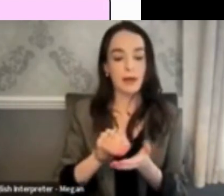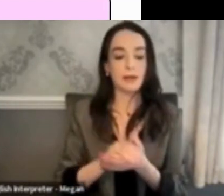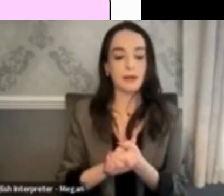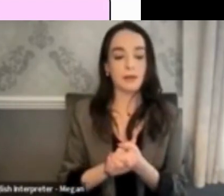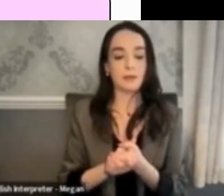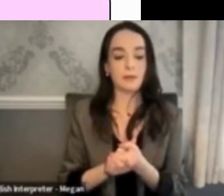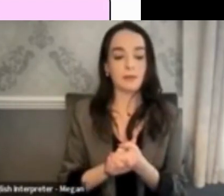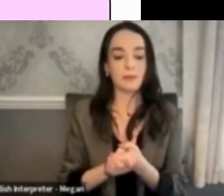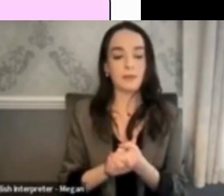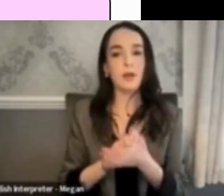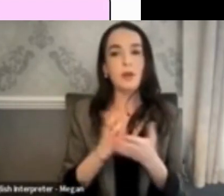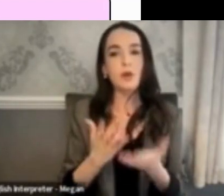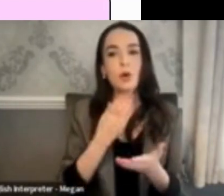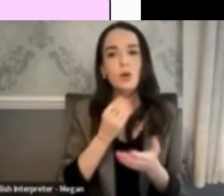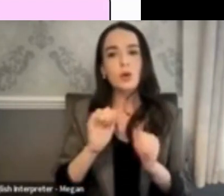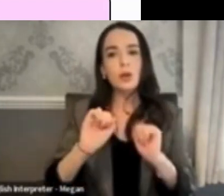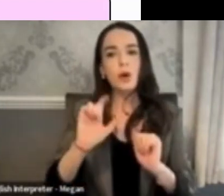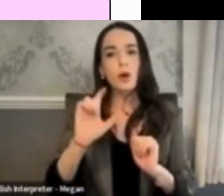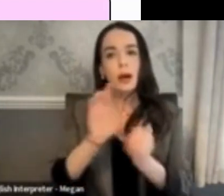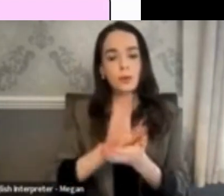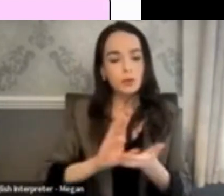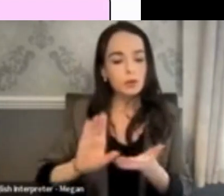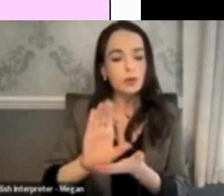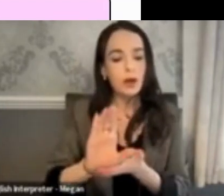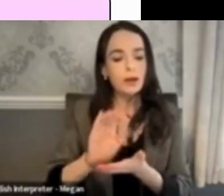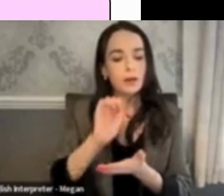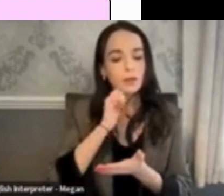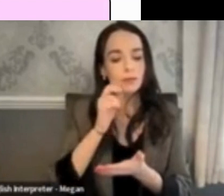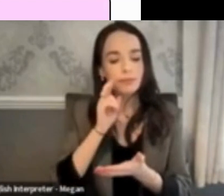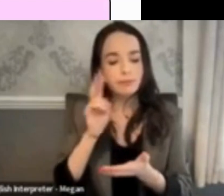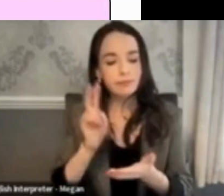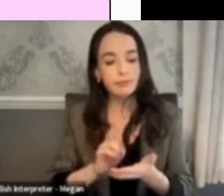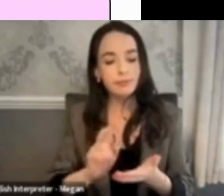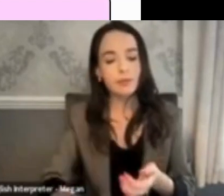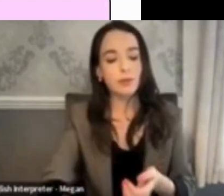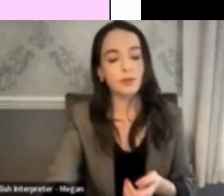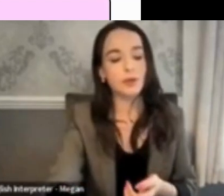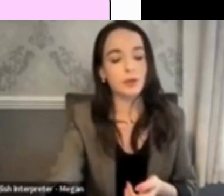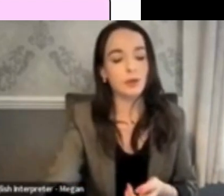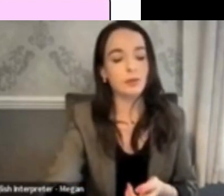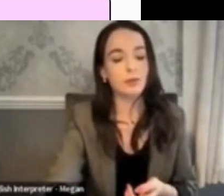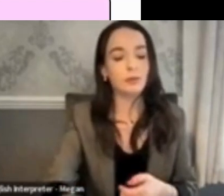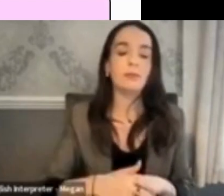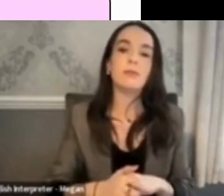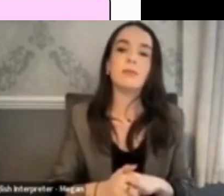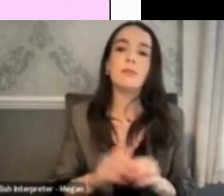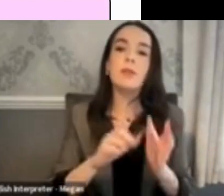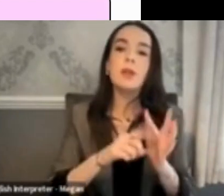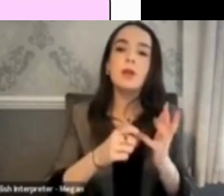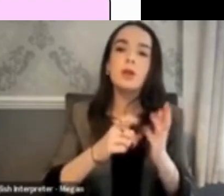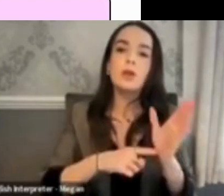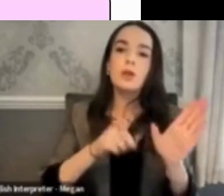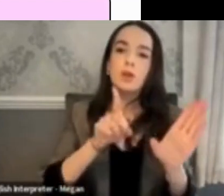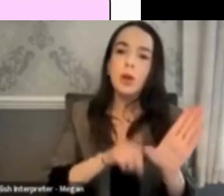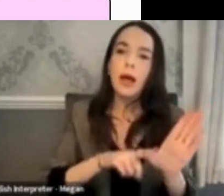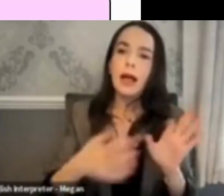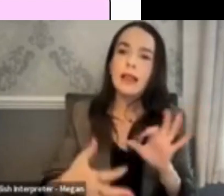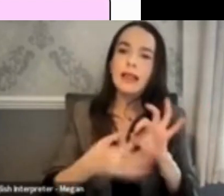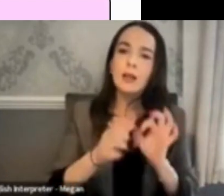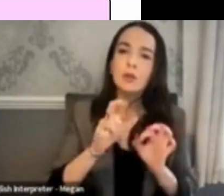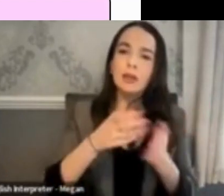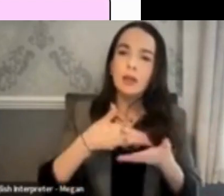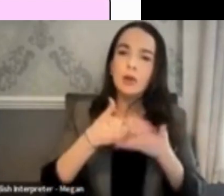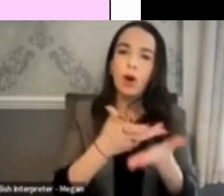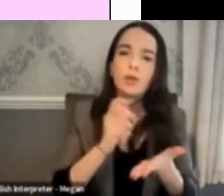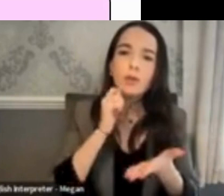purchased using the capital grant as well. In July, alongside conditional offers, we're going to publish more information and